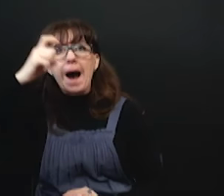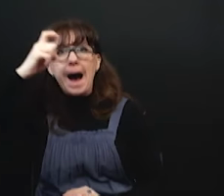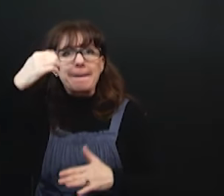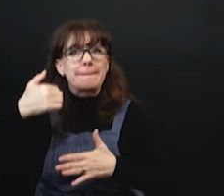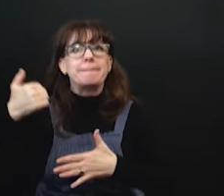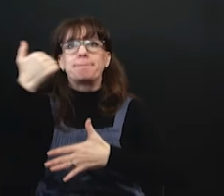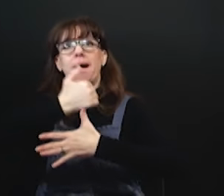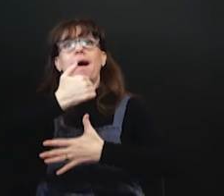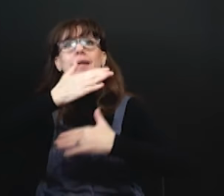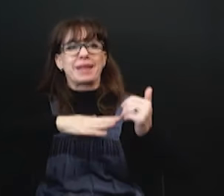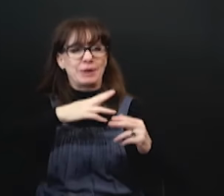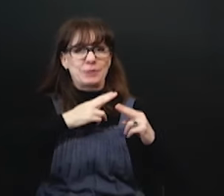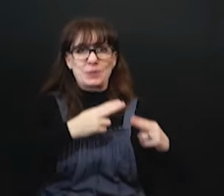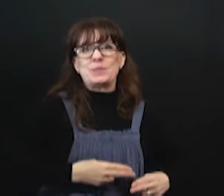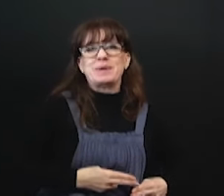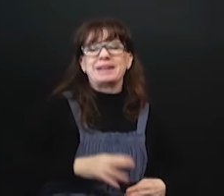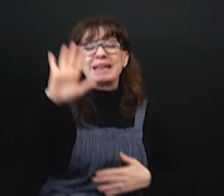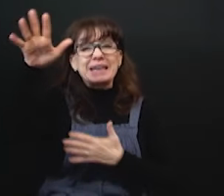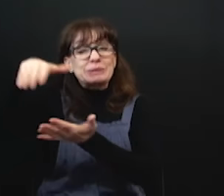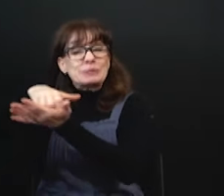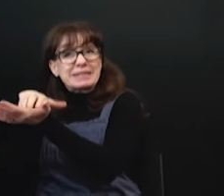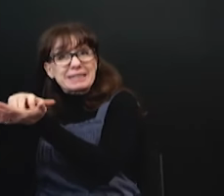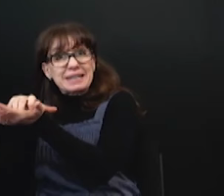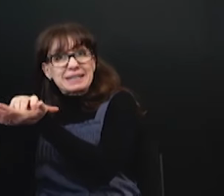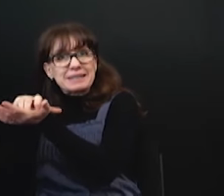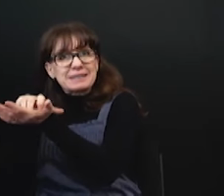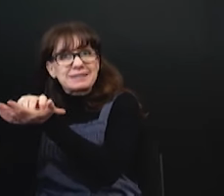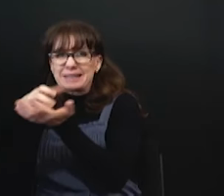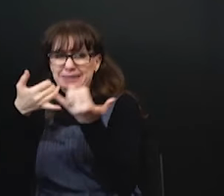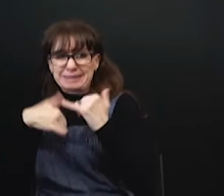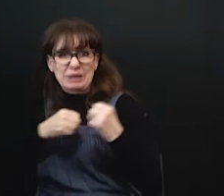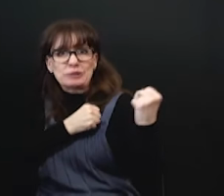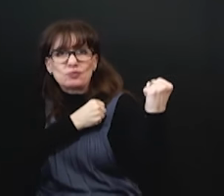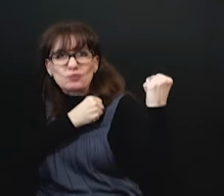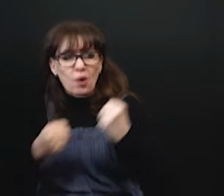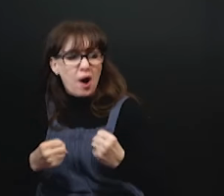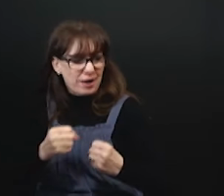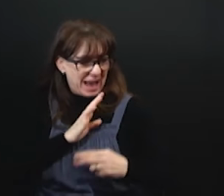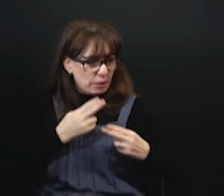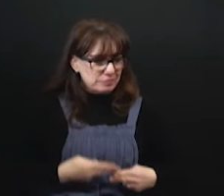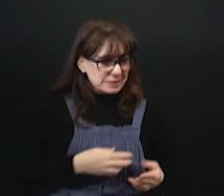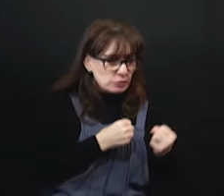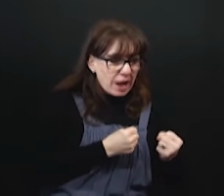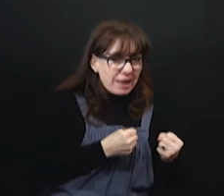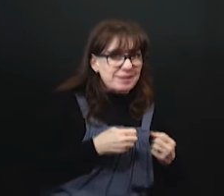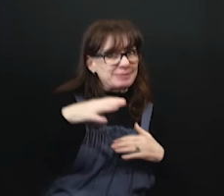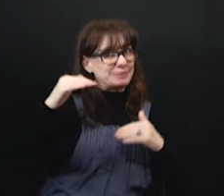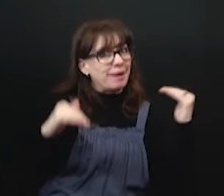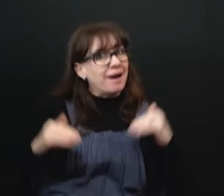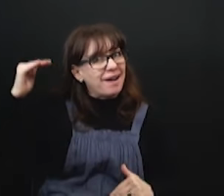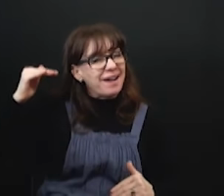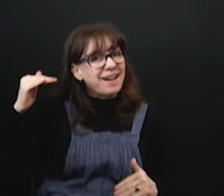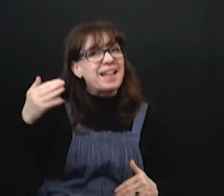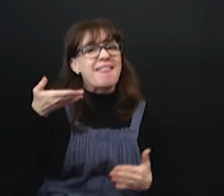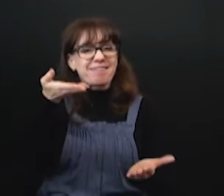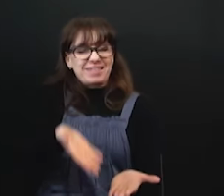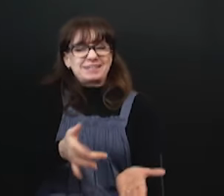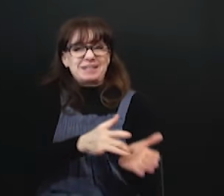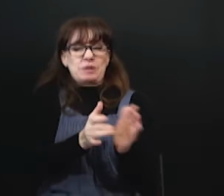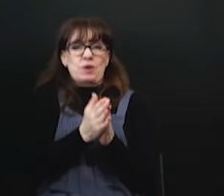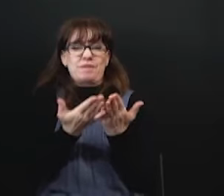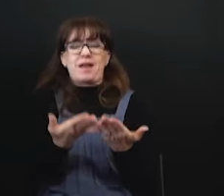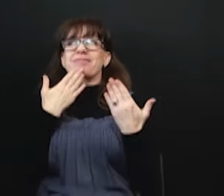wisdom, and God's weakness is stronger than human strength. This is the word of the Lord. Thanks